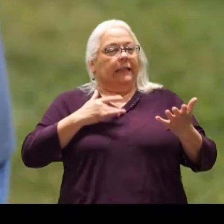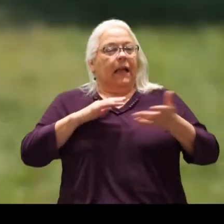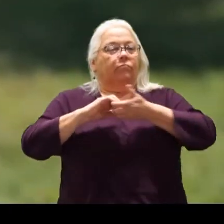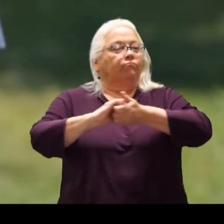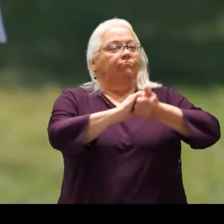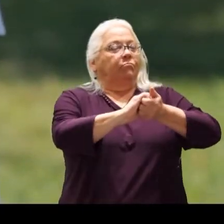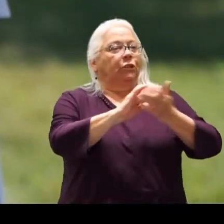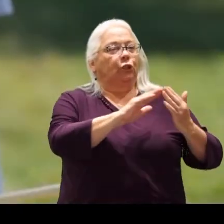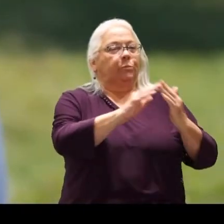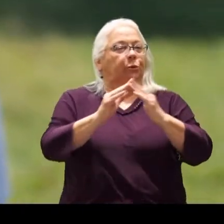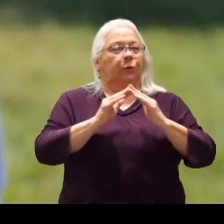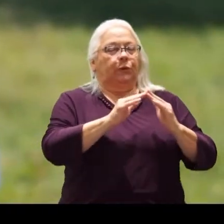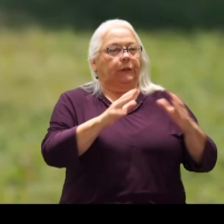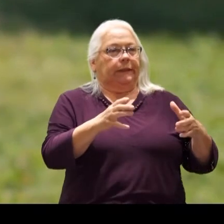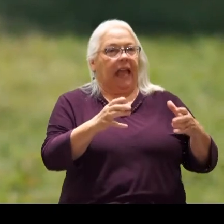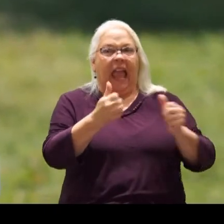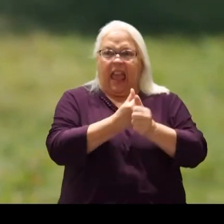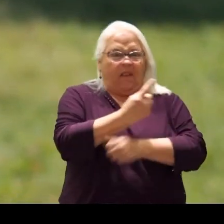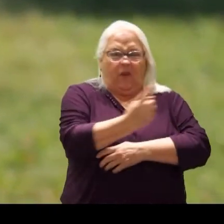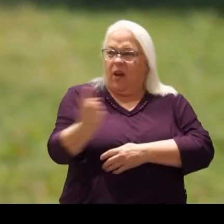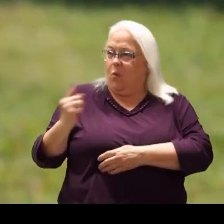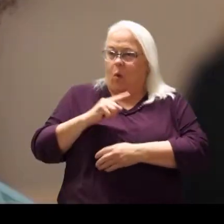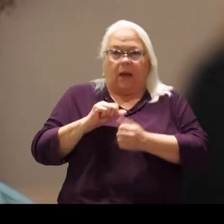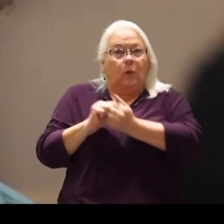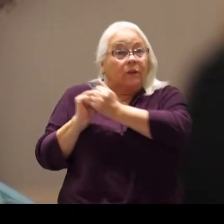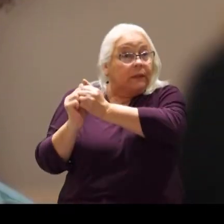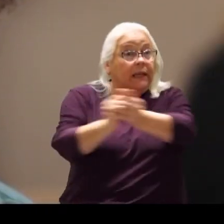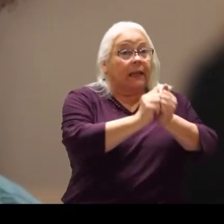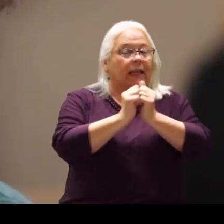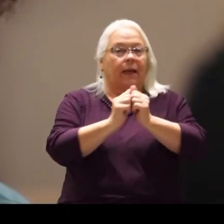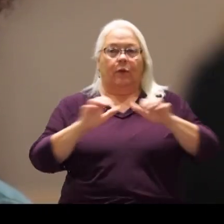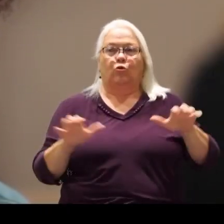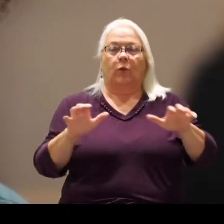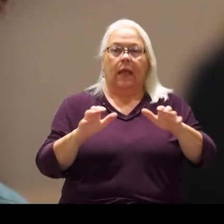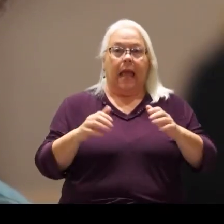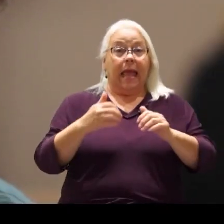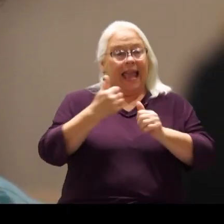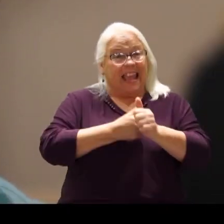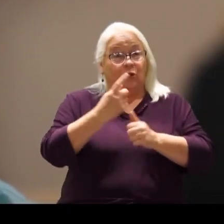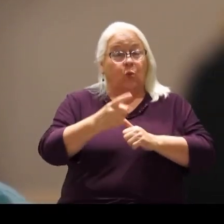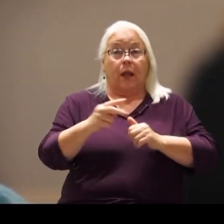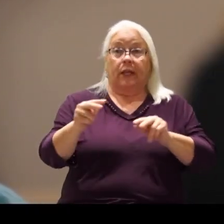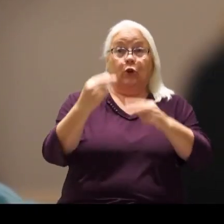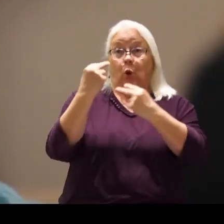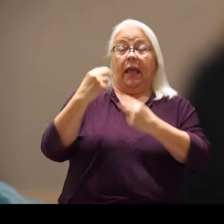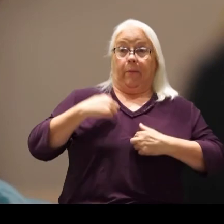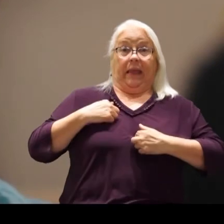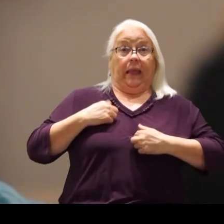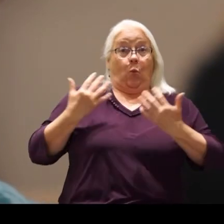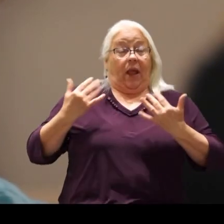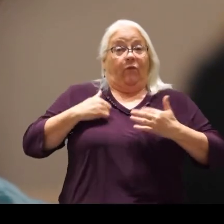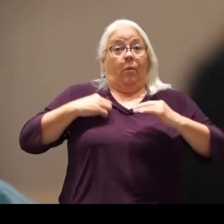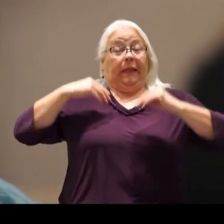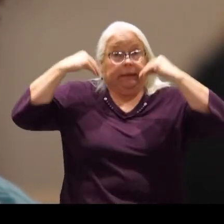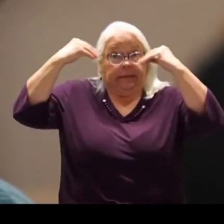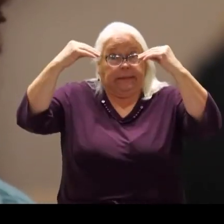There's this sense of community that everyone is together doing this. Even though everyone might be looking at